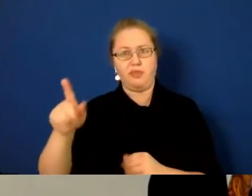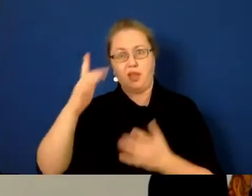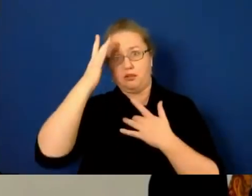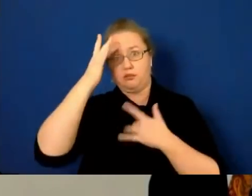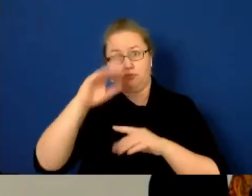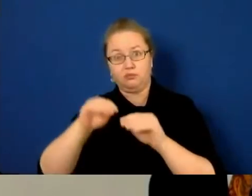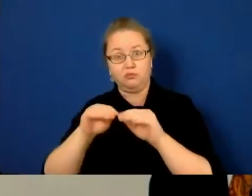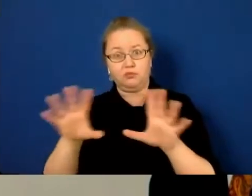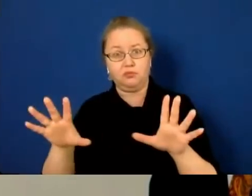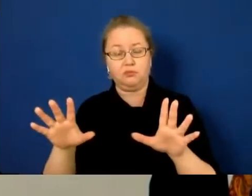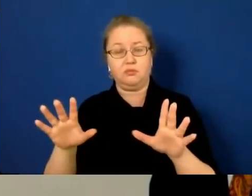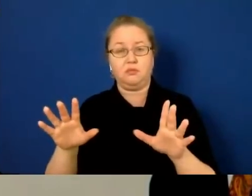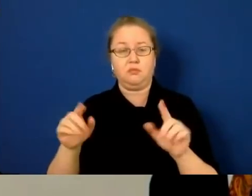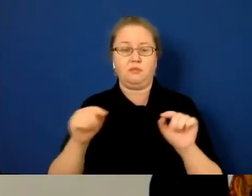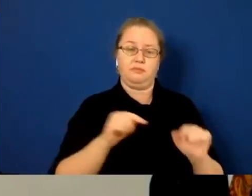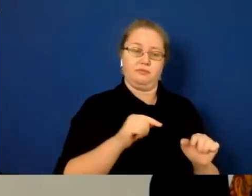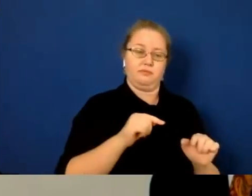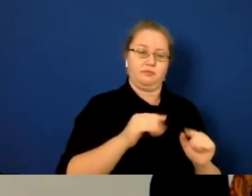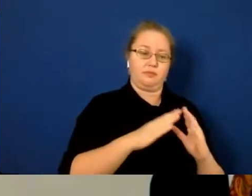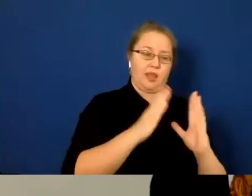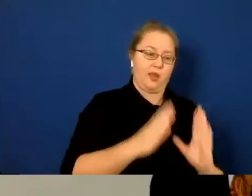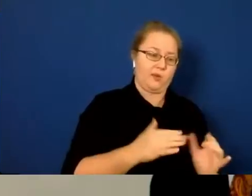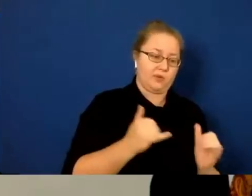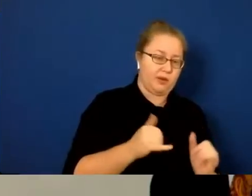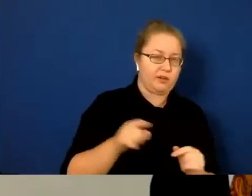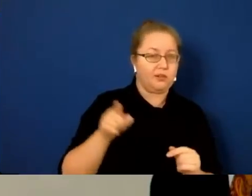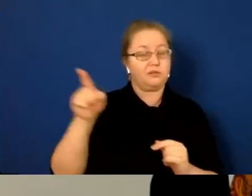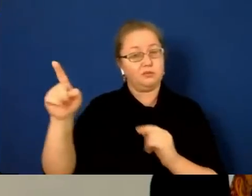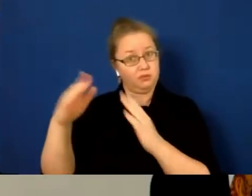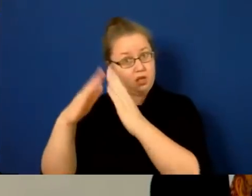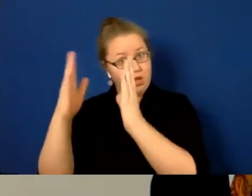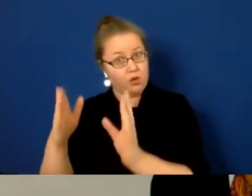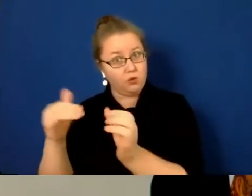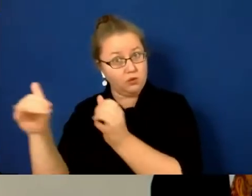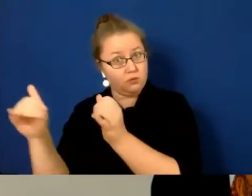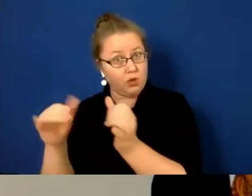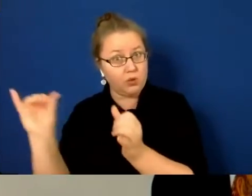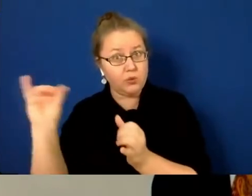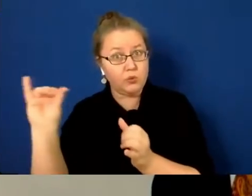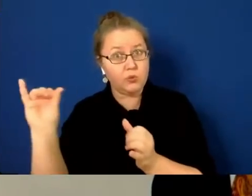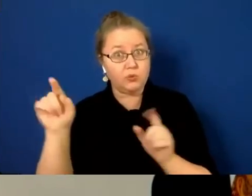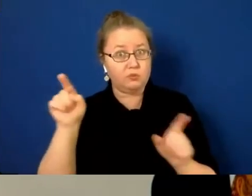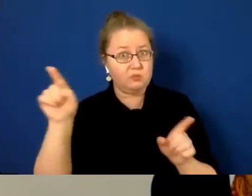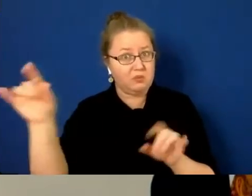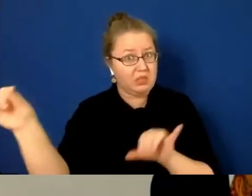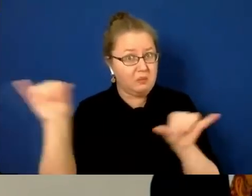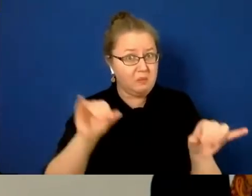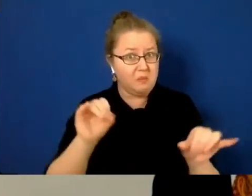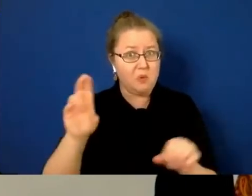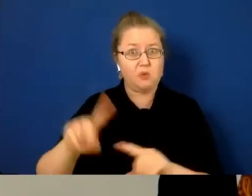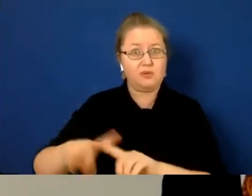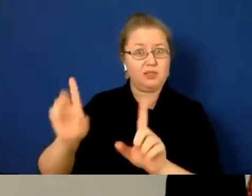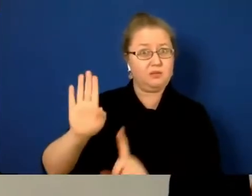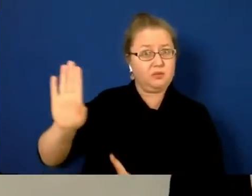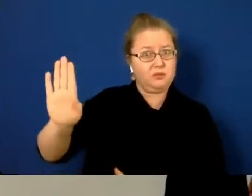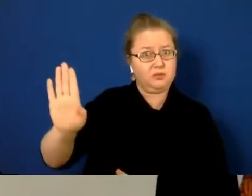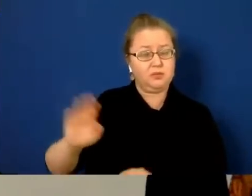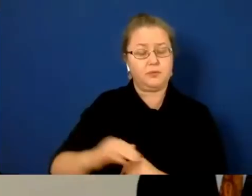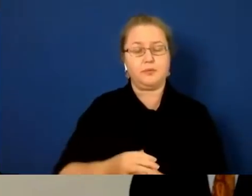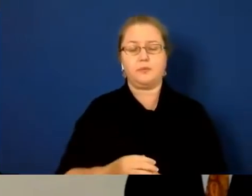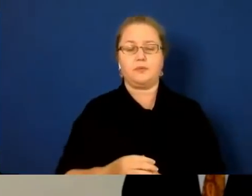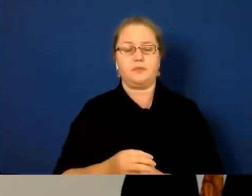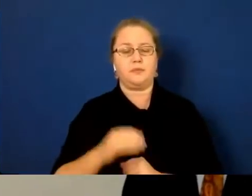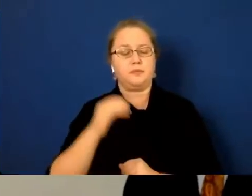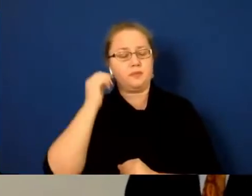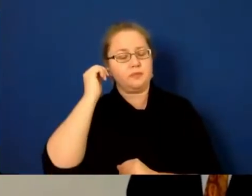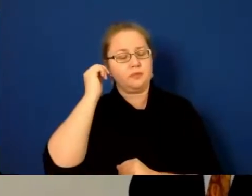now in the Okanagan, Central Okanagan, with schools. There's an outbreak in one of the schools, some cases in other schools,